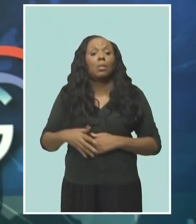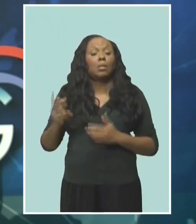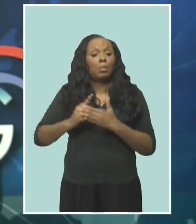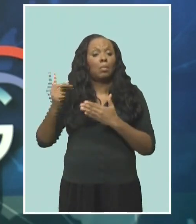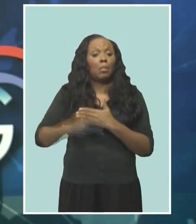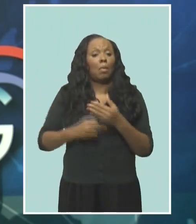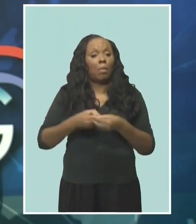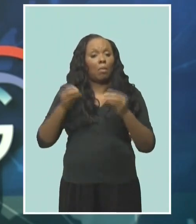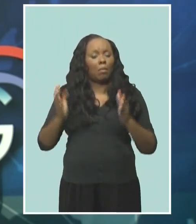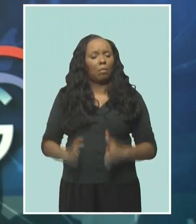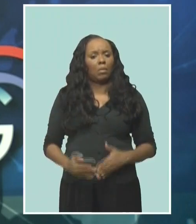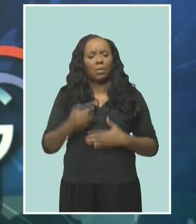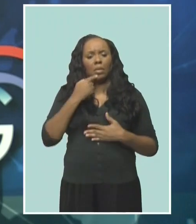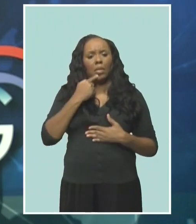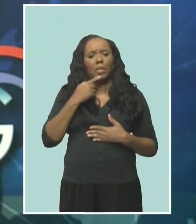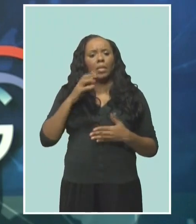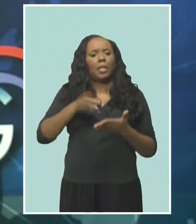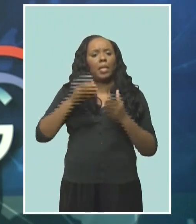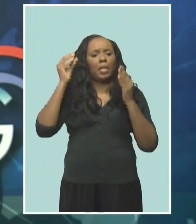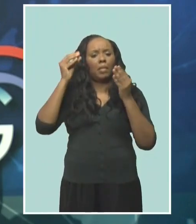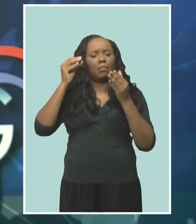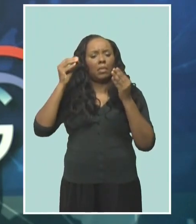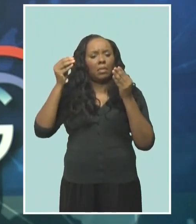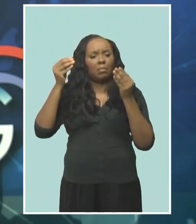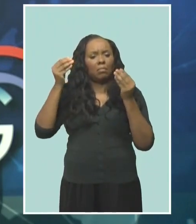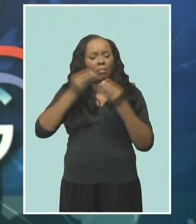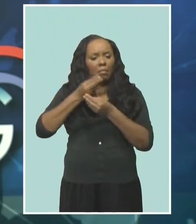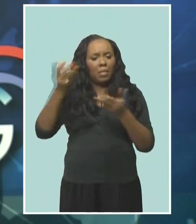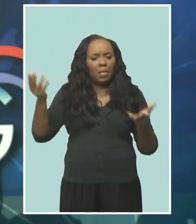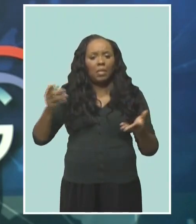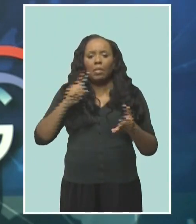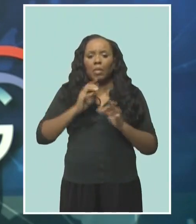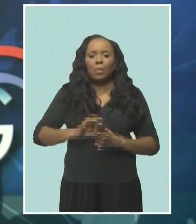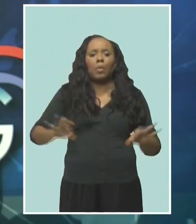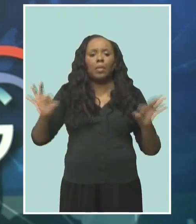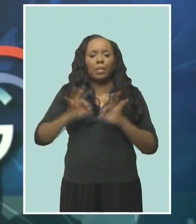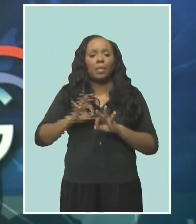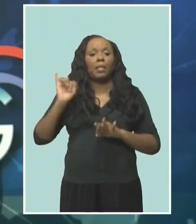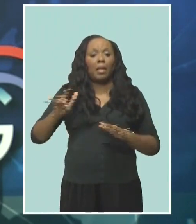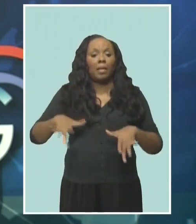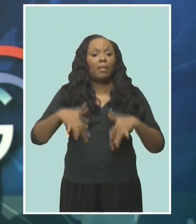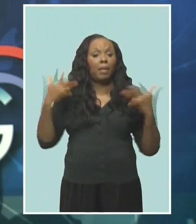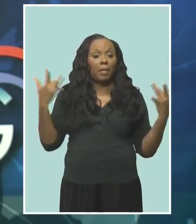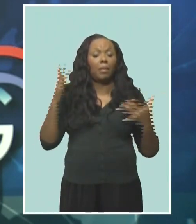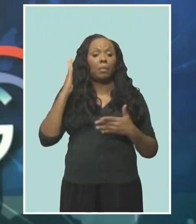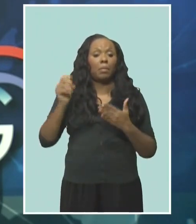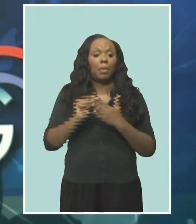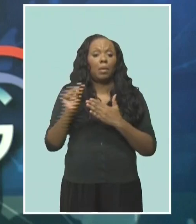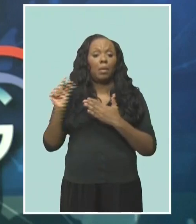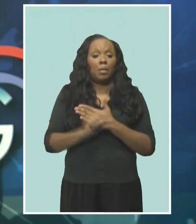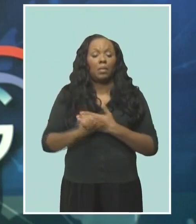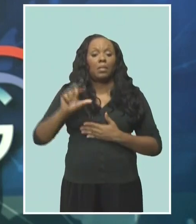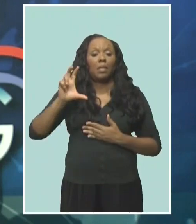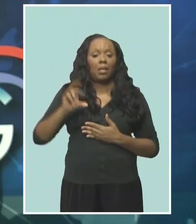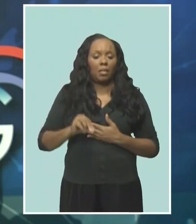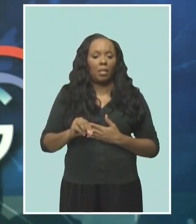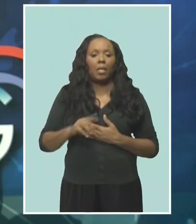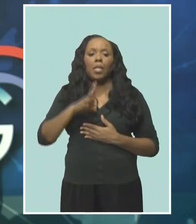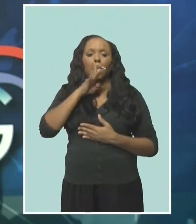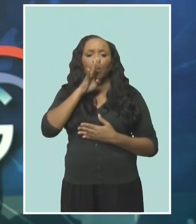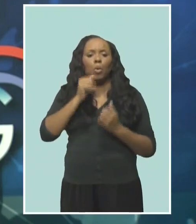life-saving. That event is slated for August the 30th at Queen's Park in Bridgetown. Mr. Allen was a guest on Morning